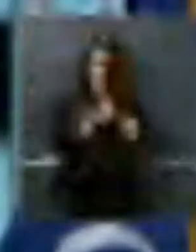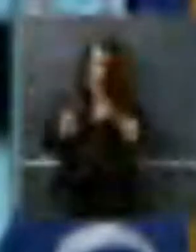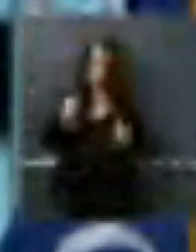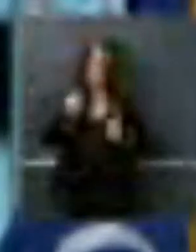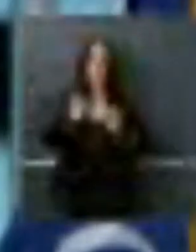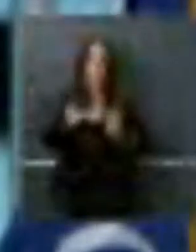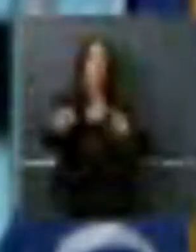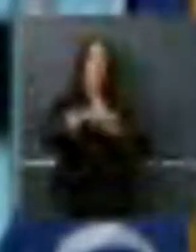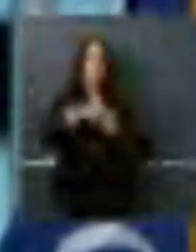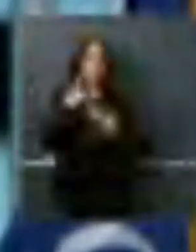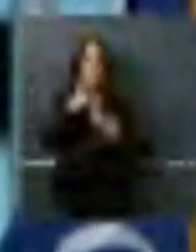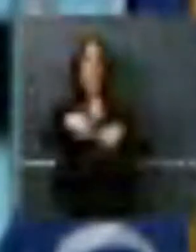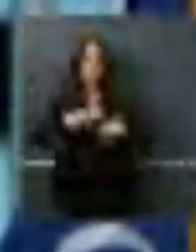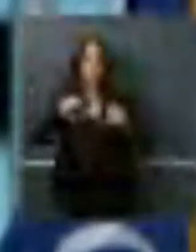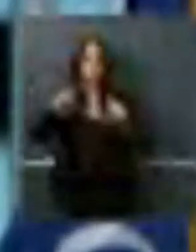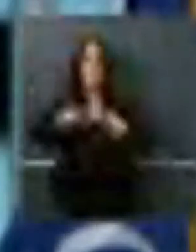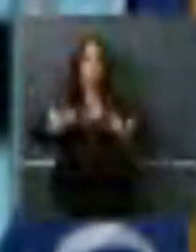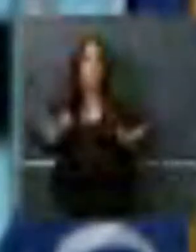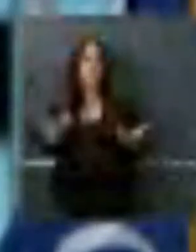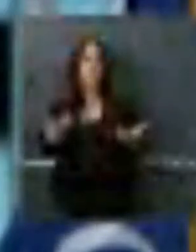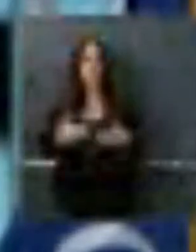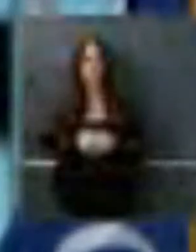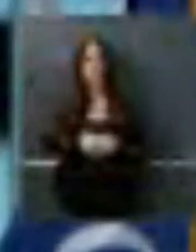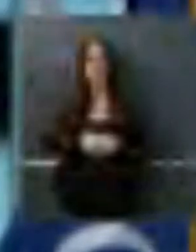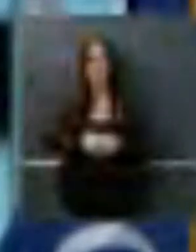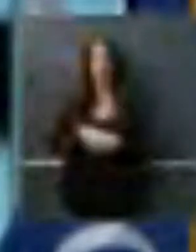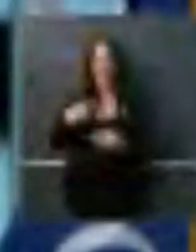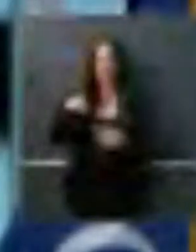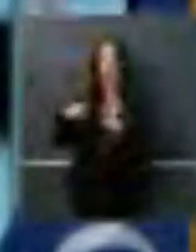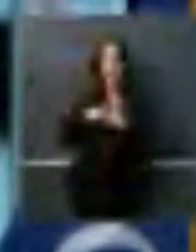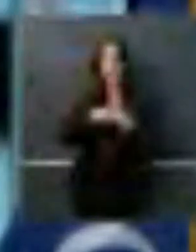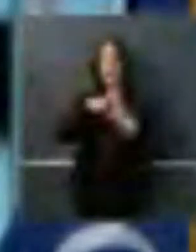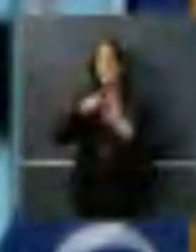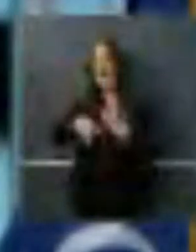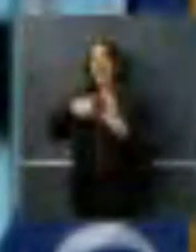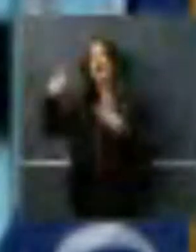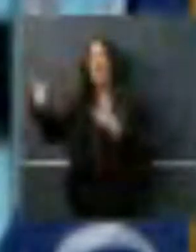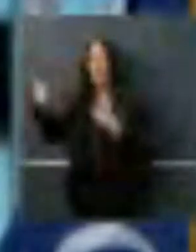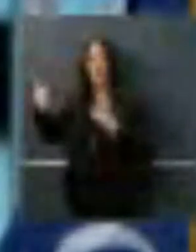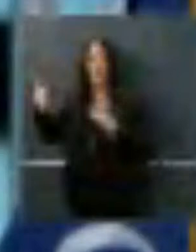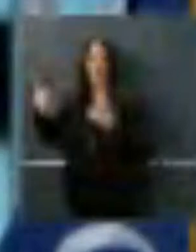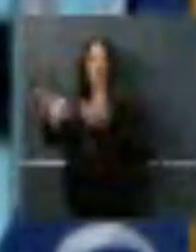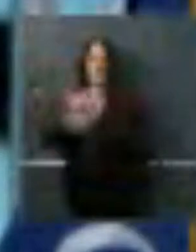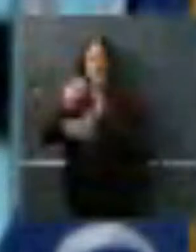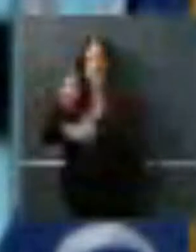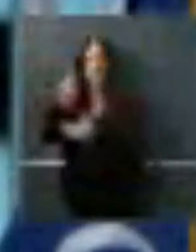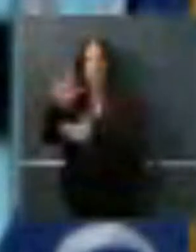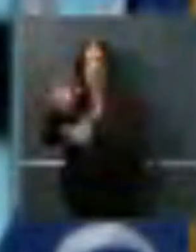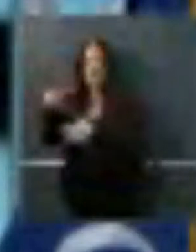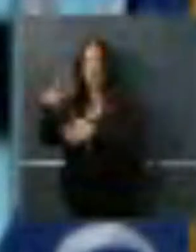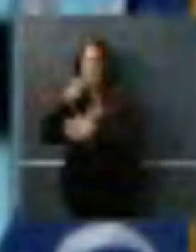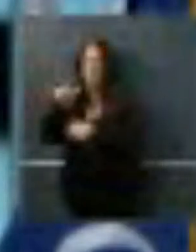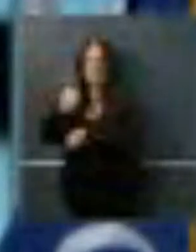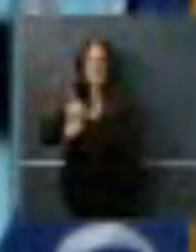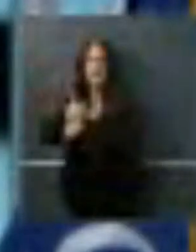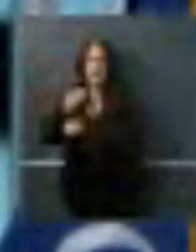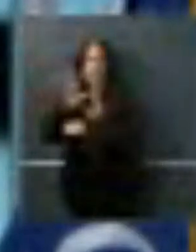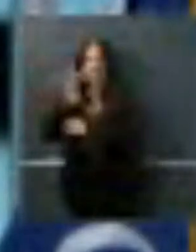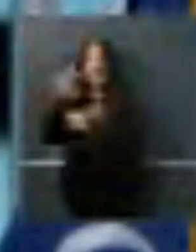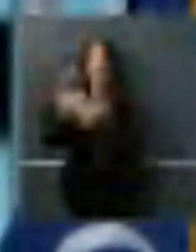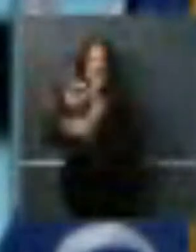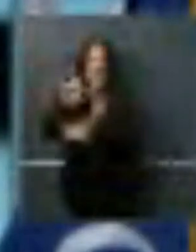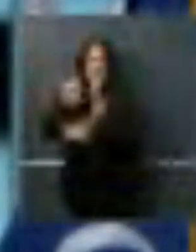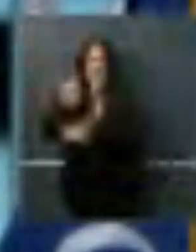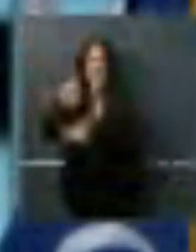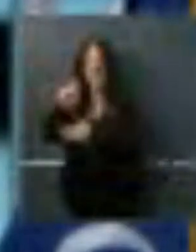in partnership with Verily. And we also made an announcement 2 days ago about the lifting of the criteria in terms